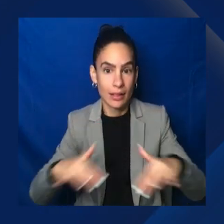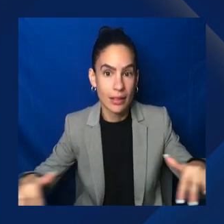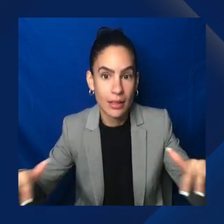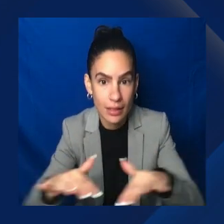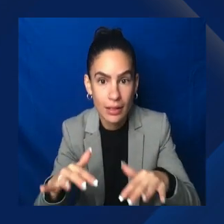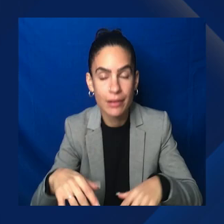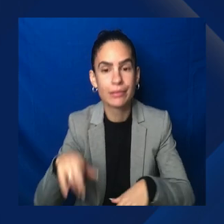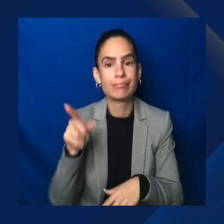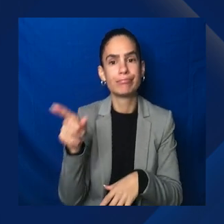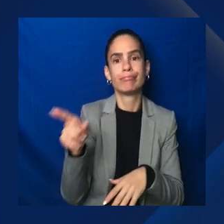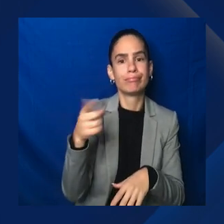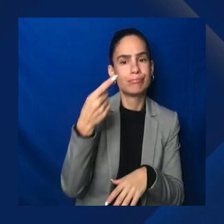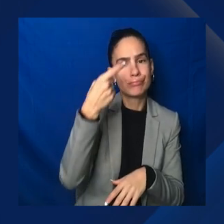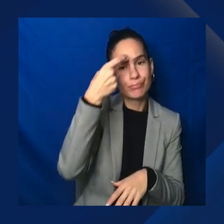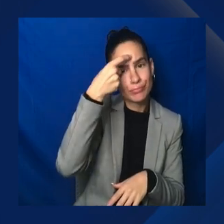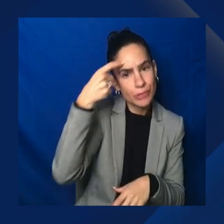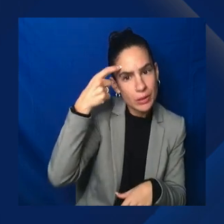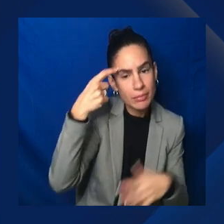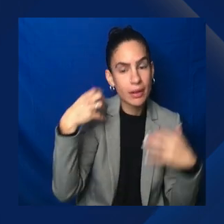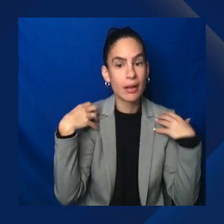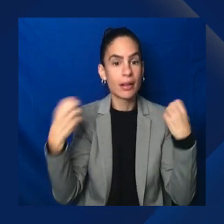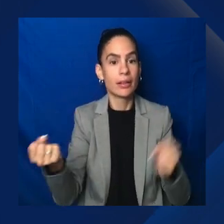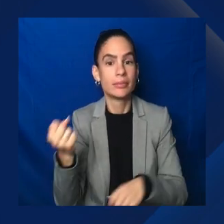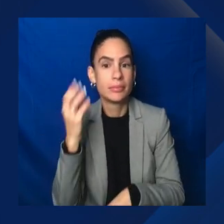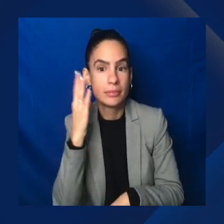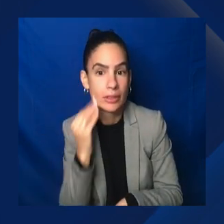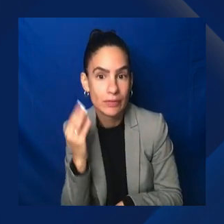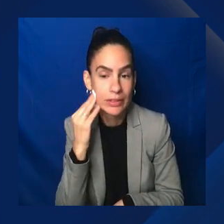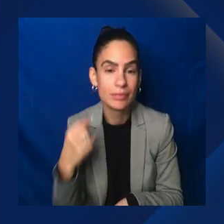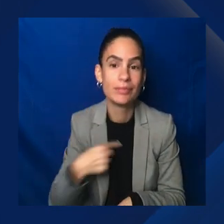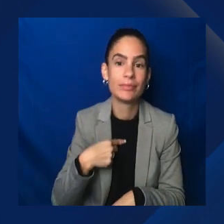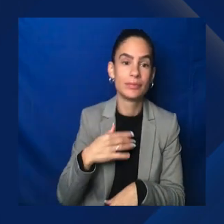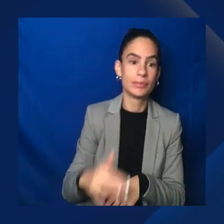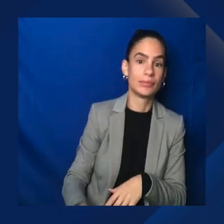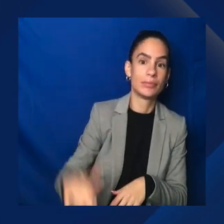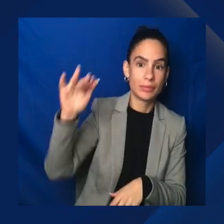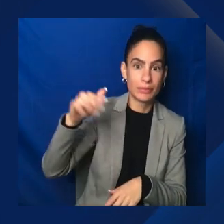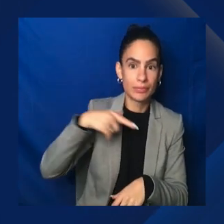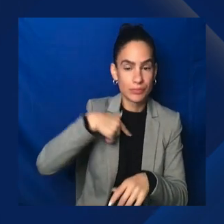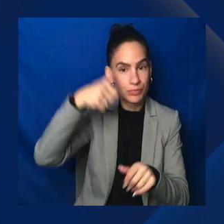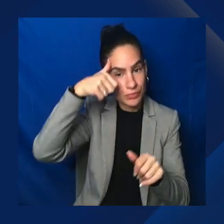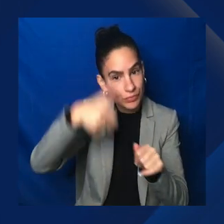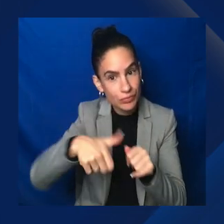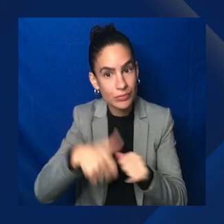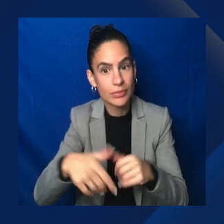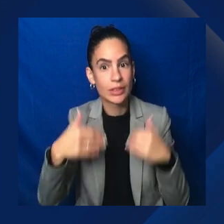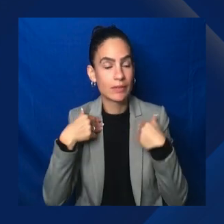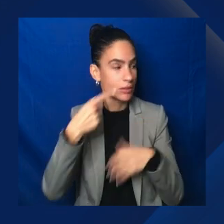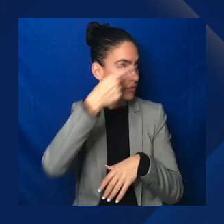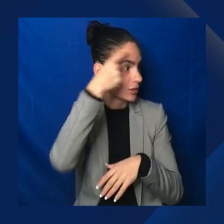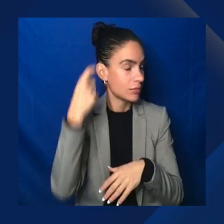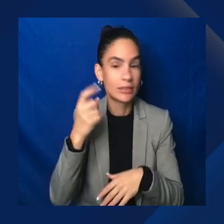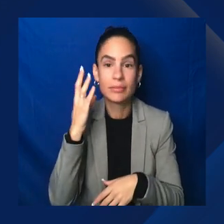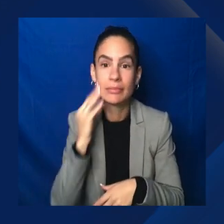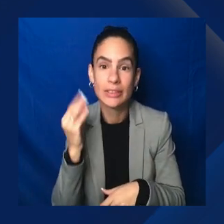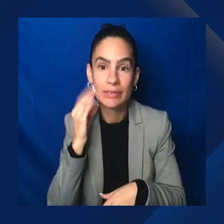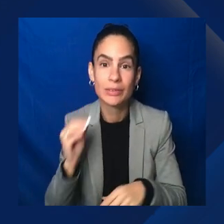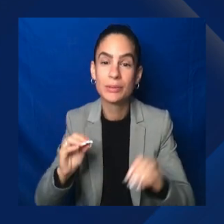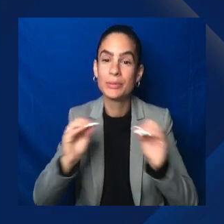did growing up visiting at the IHS clinic. We didn't have a single provider. We were just given whoever was